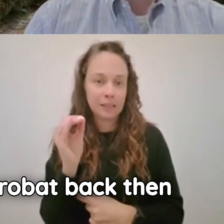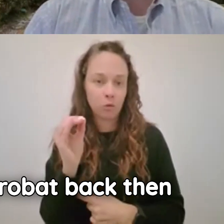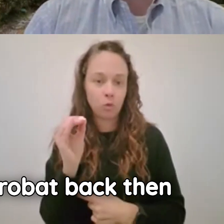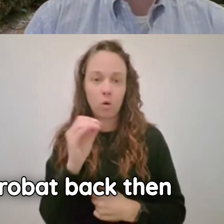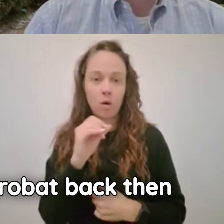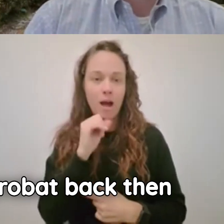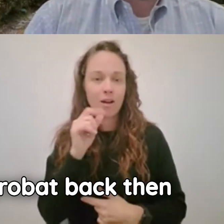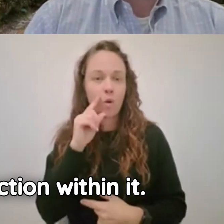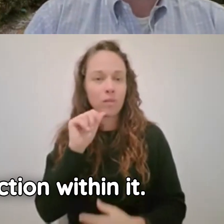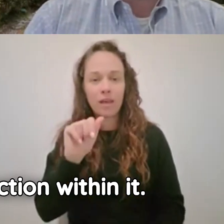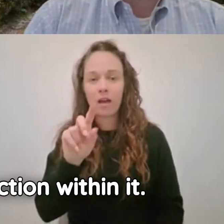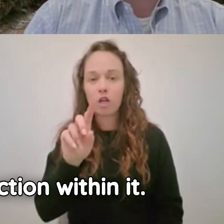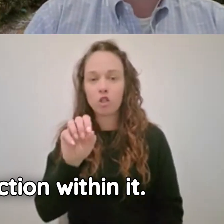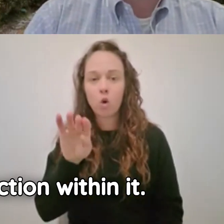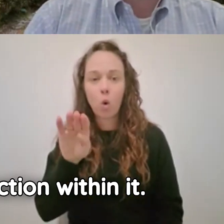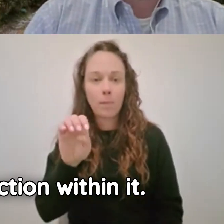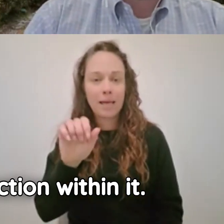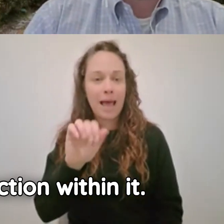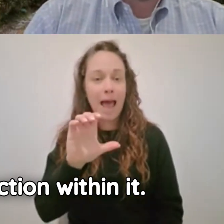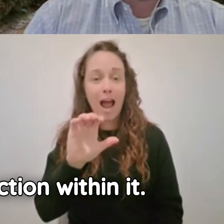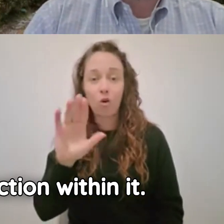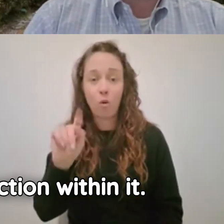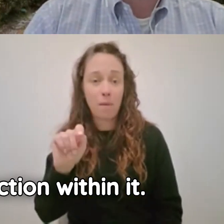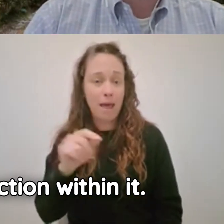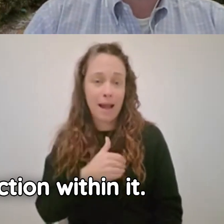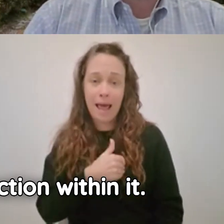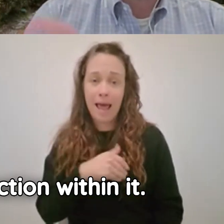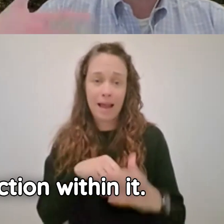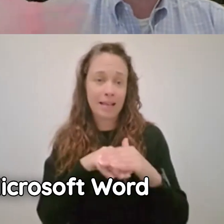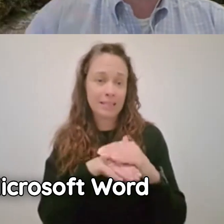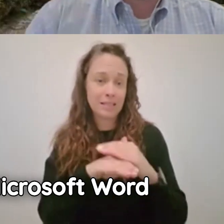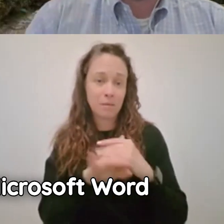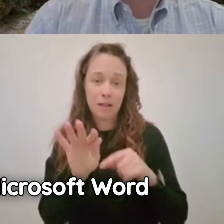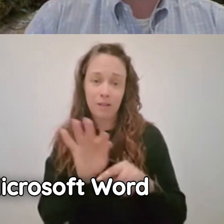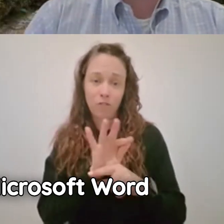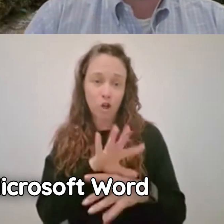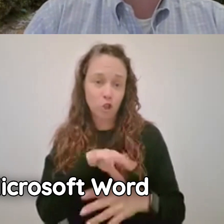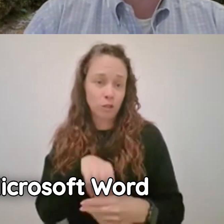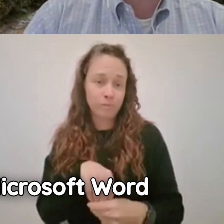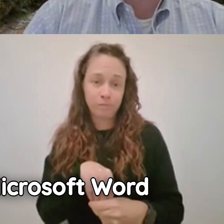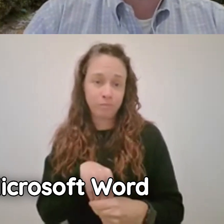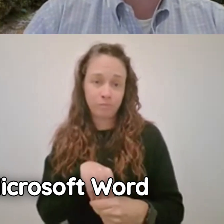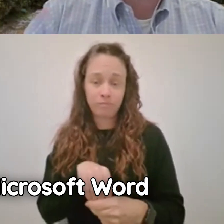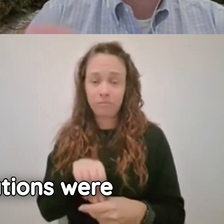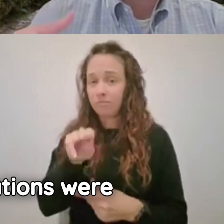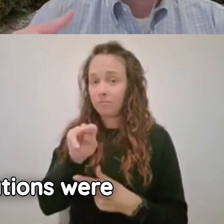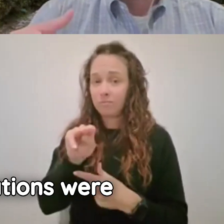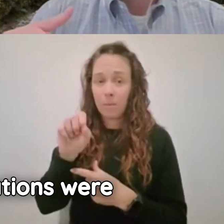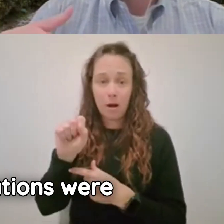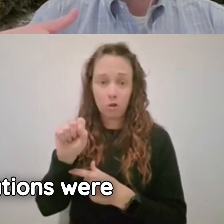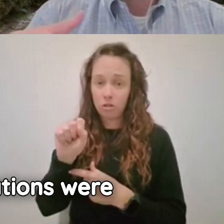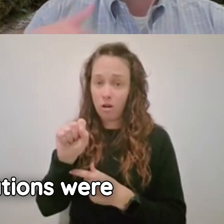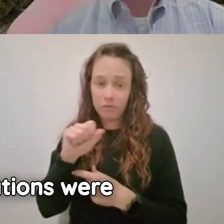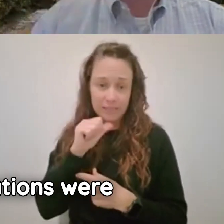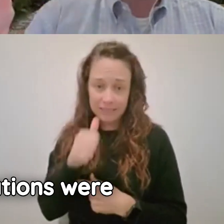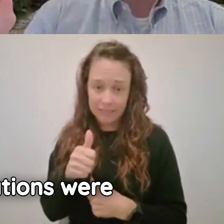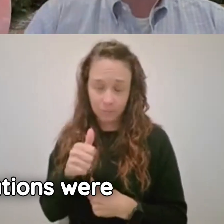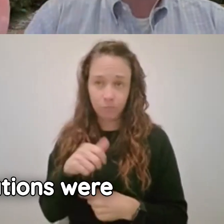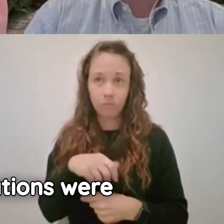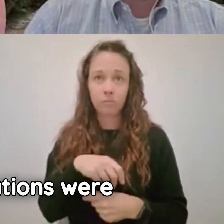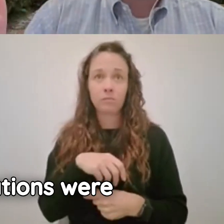Adobe Acrobat back then had an accessibility function within it. Certainly, I don't think Microsoft Word did. And so